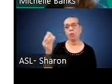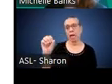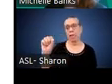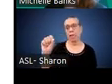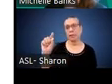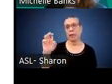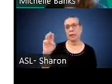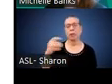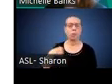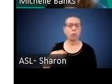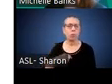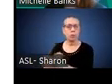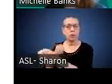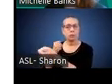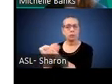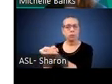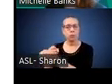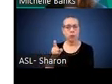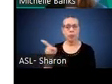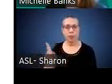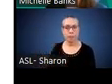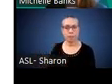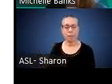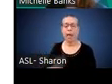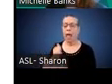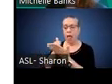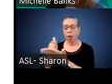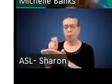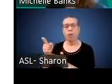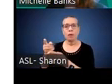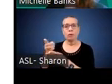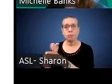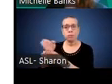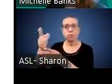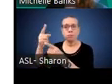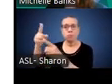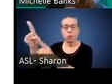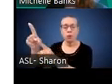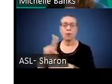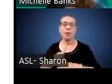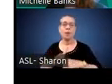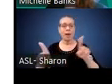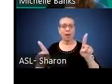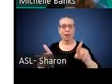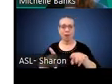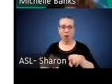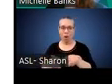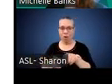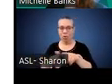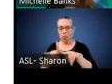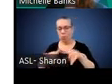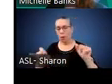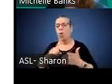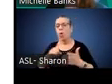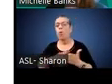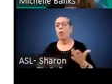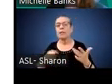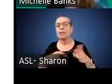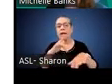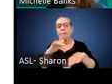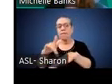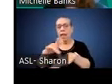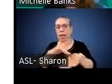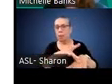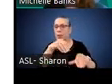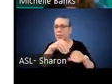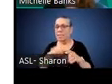support that and help them be successful. But we're also going to educate them on what's available to them in the STEM